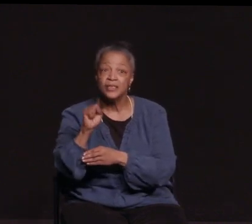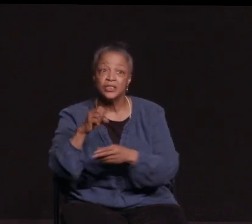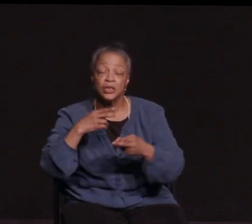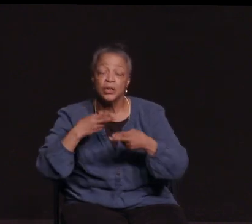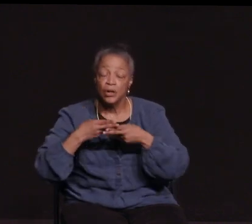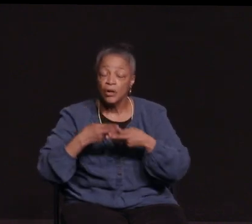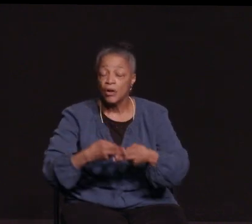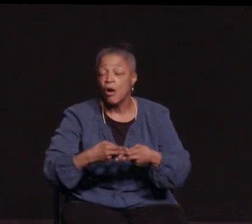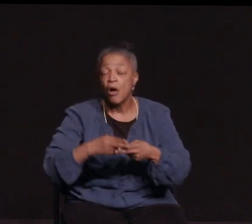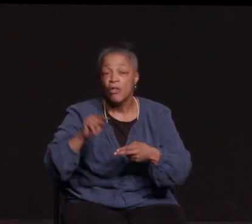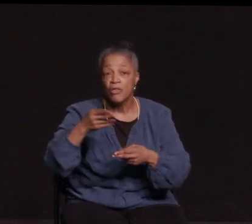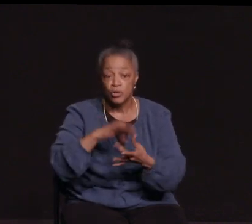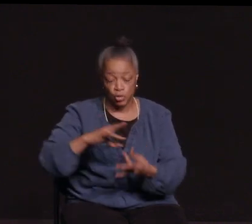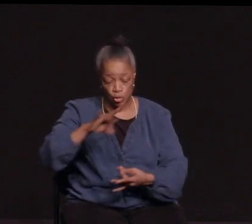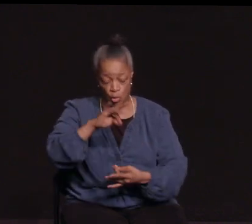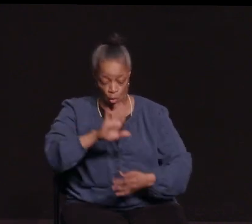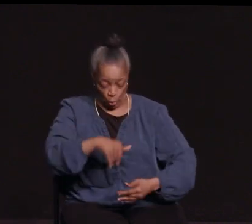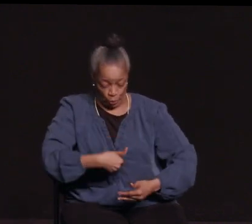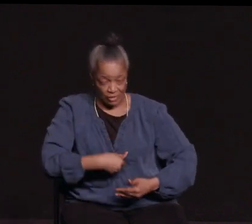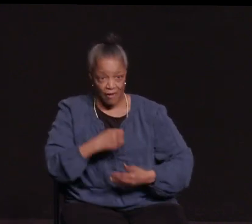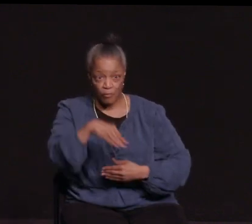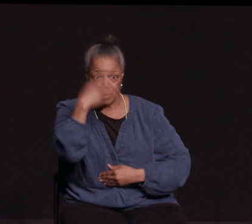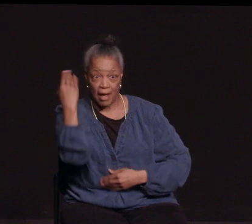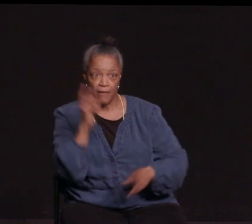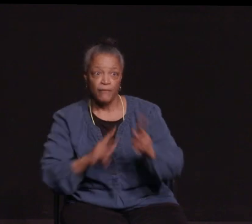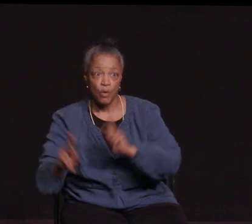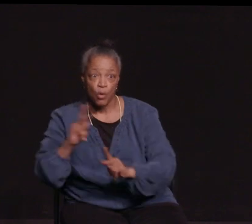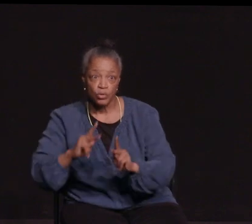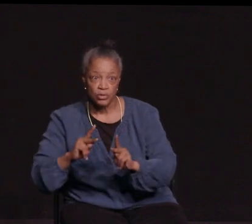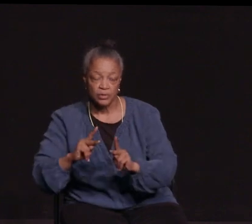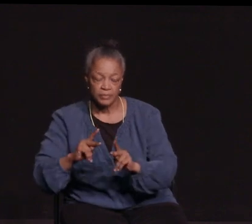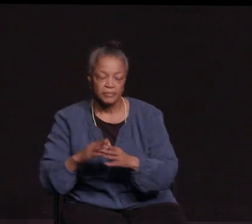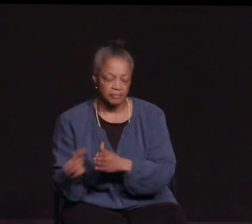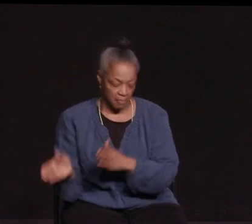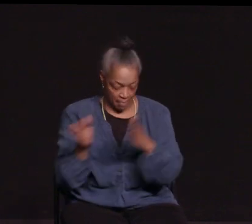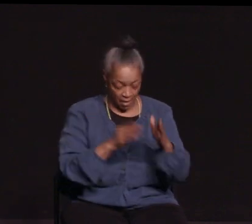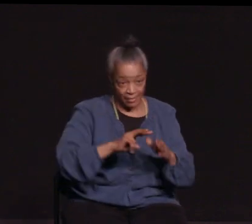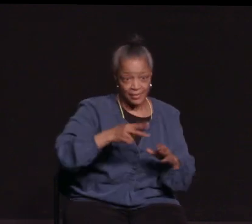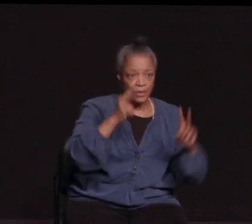Black Folk, 1903. And my second quote.